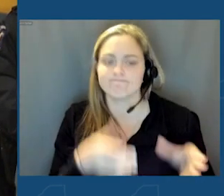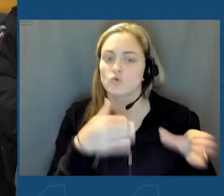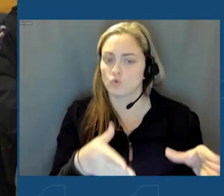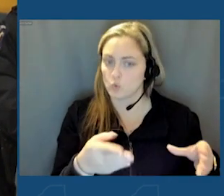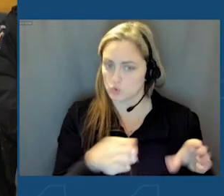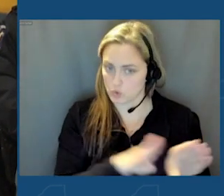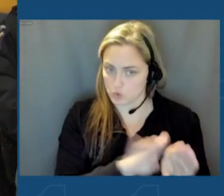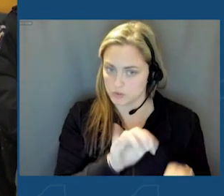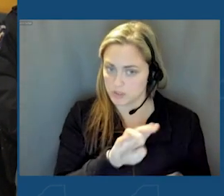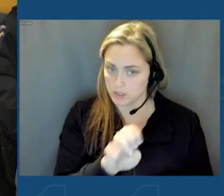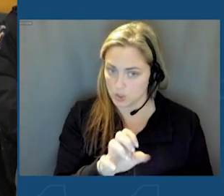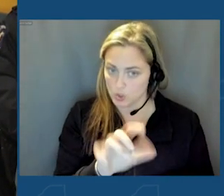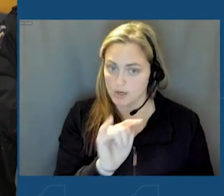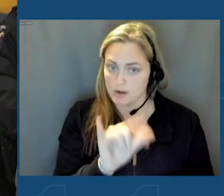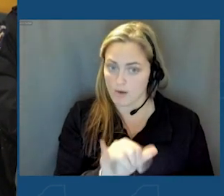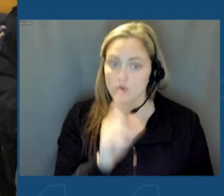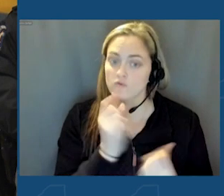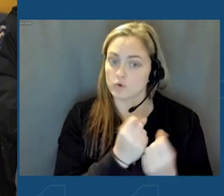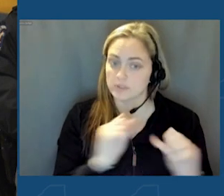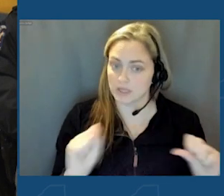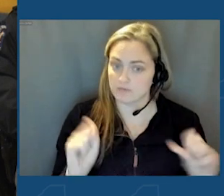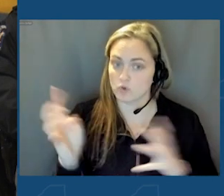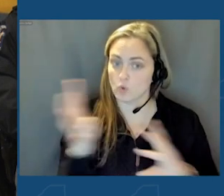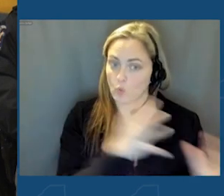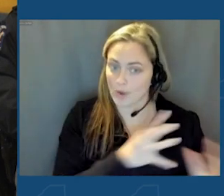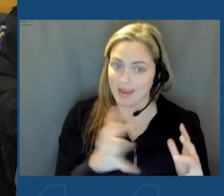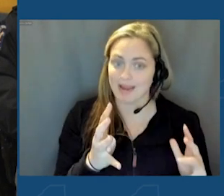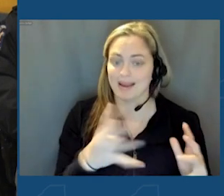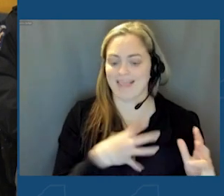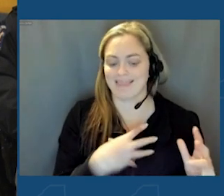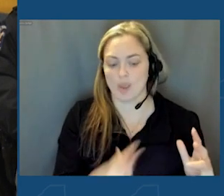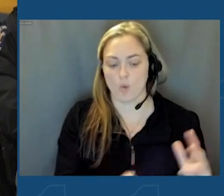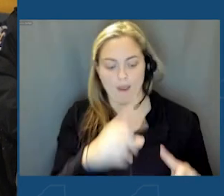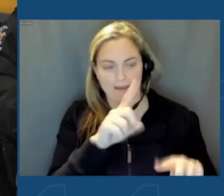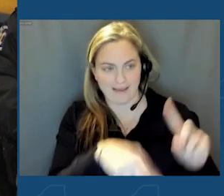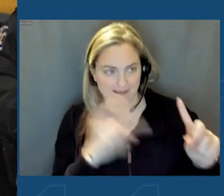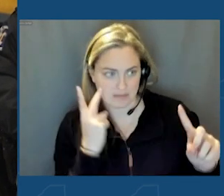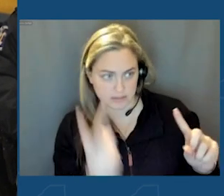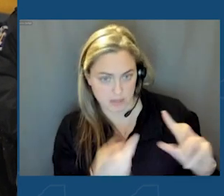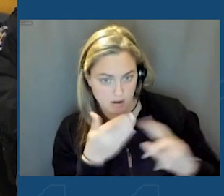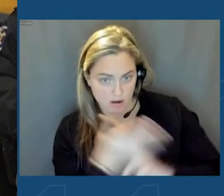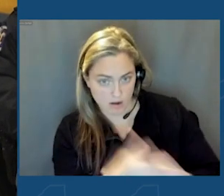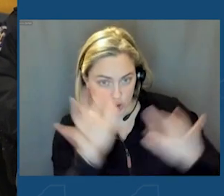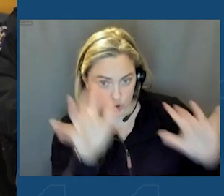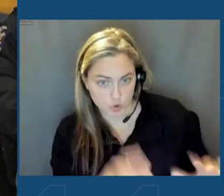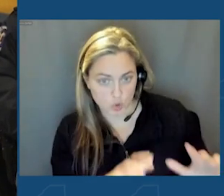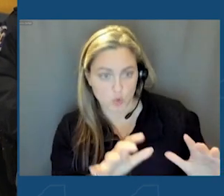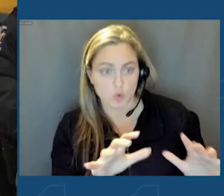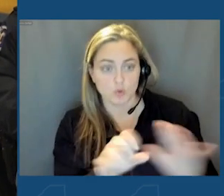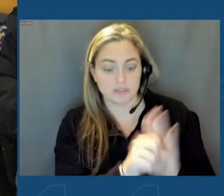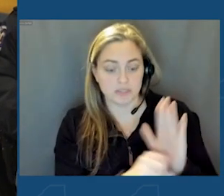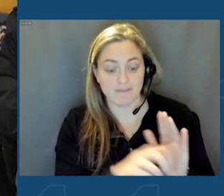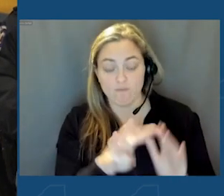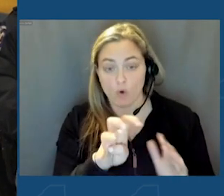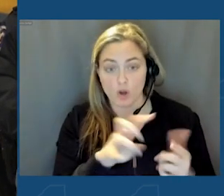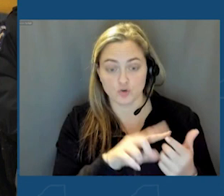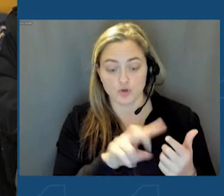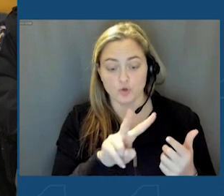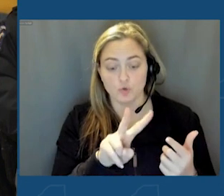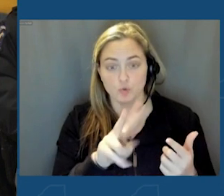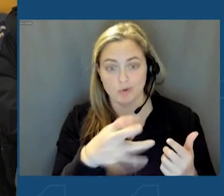Erie County for safety given the wind and the whiteout conditions that includes State Route 400 State Route 219.